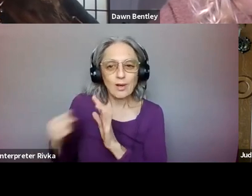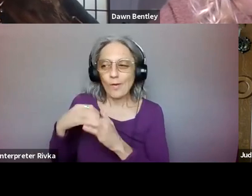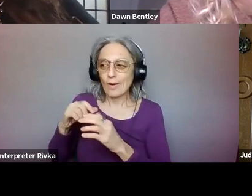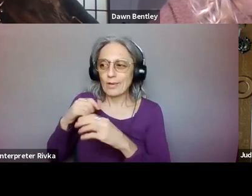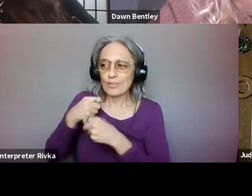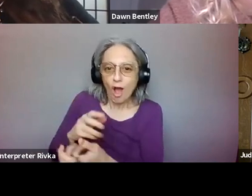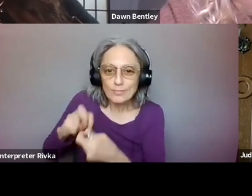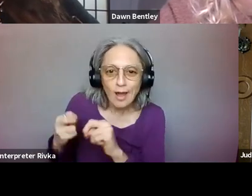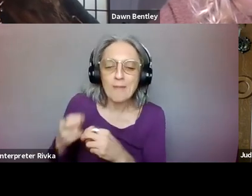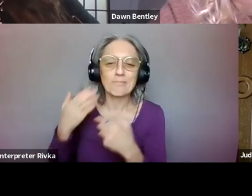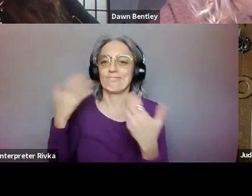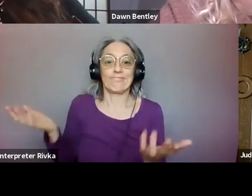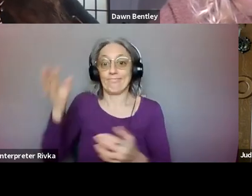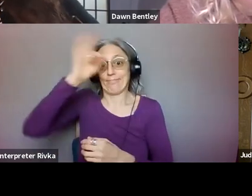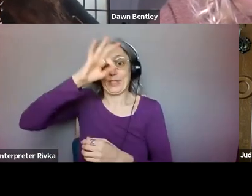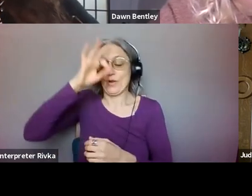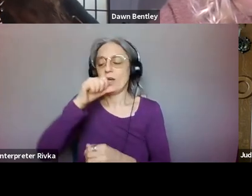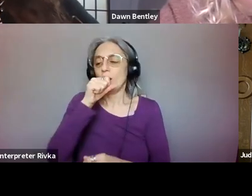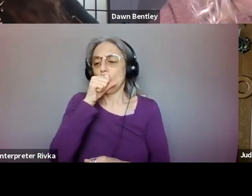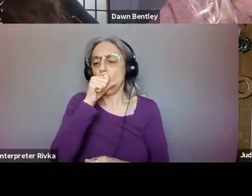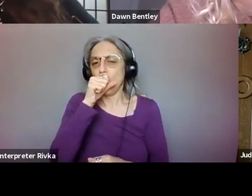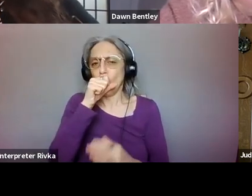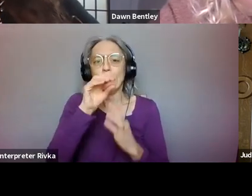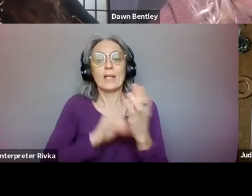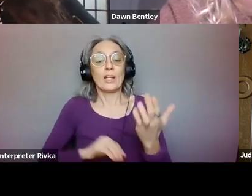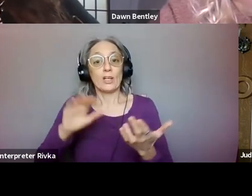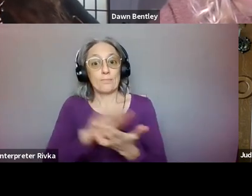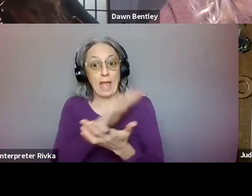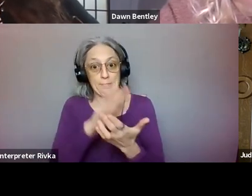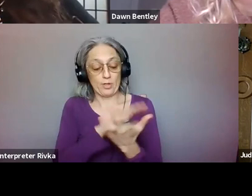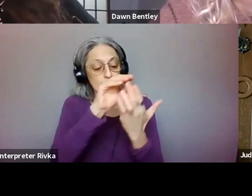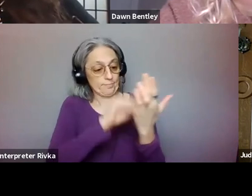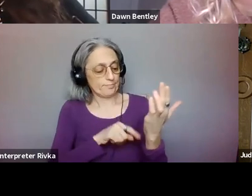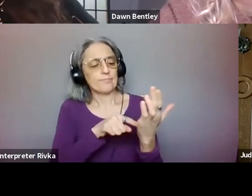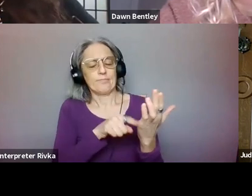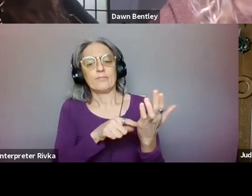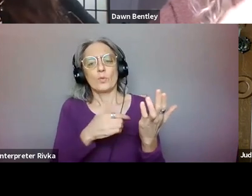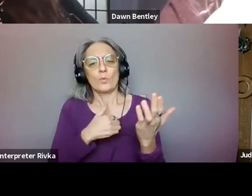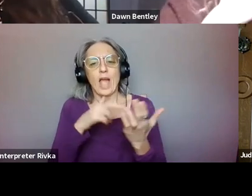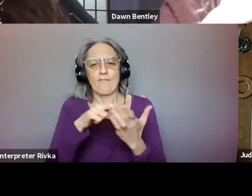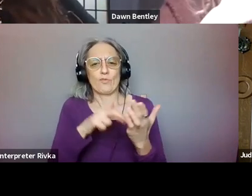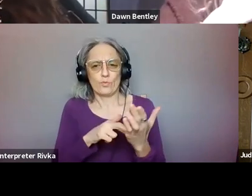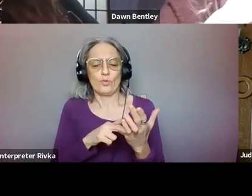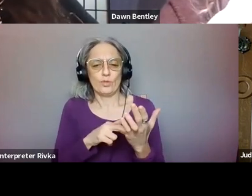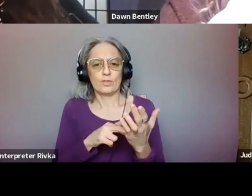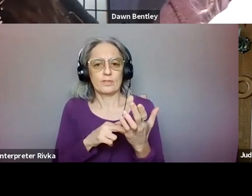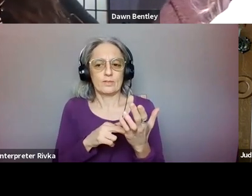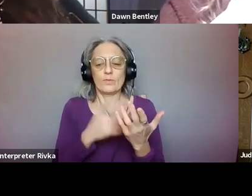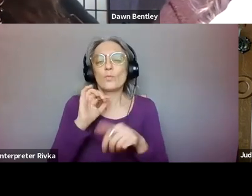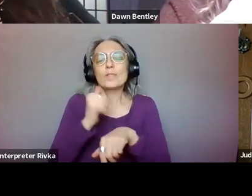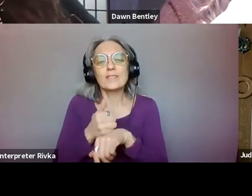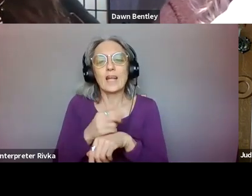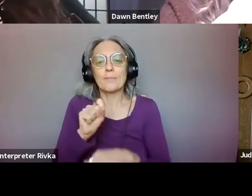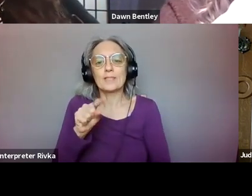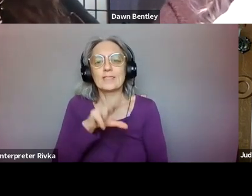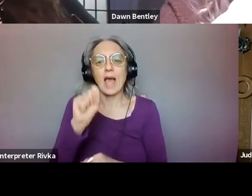writing, I mean, we have local rules, and we will set that for some kind of status conference. We will contact the